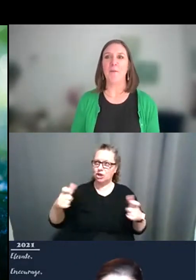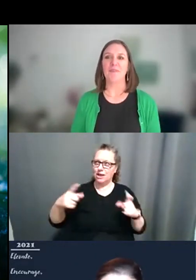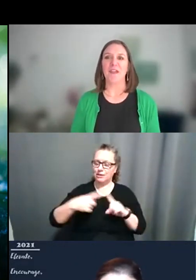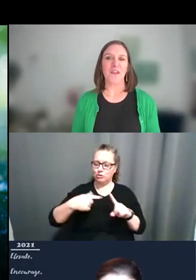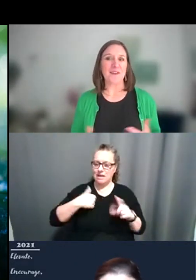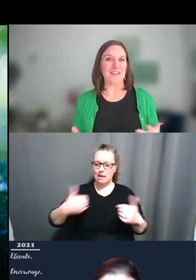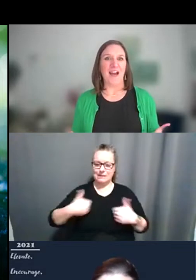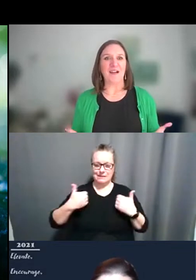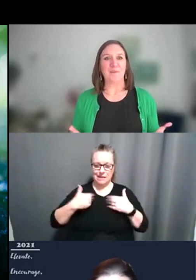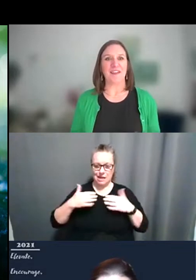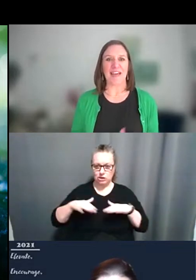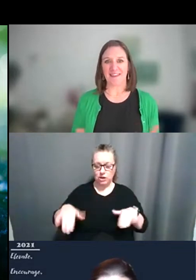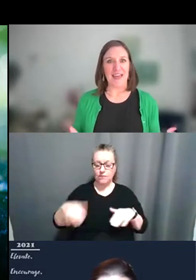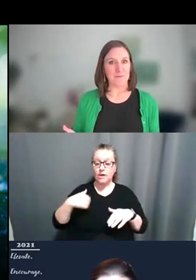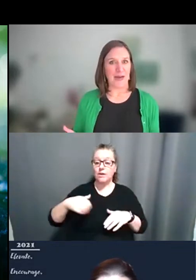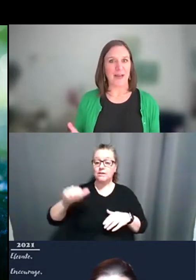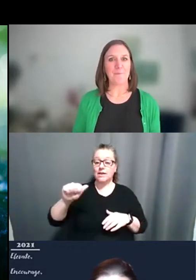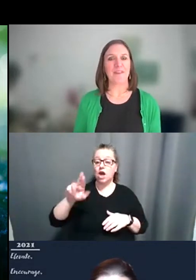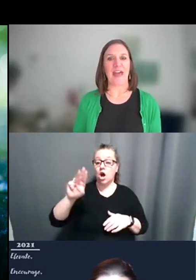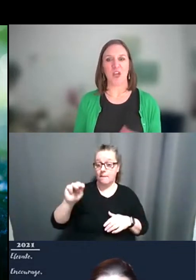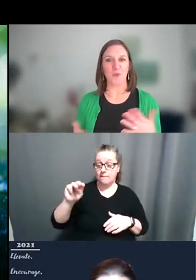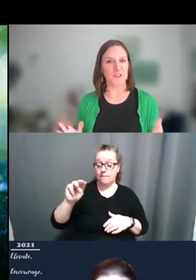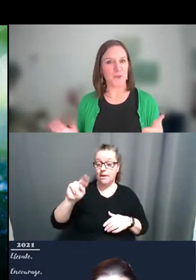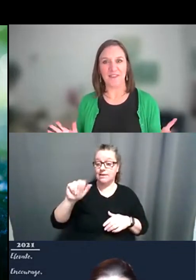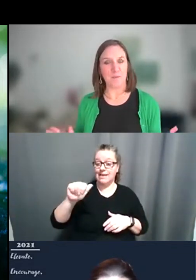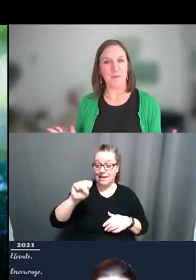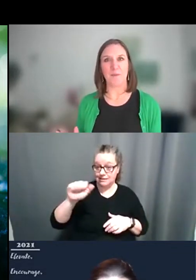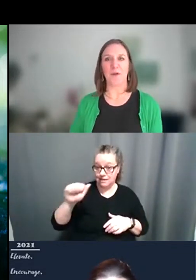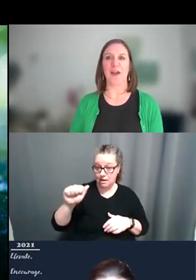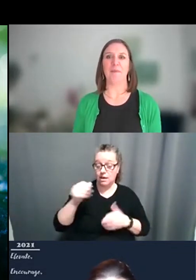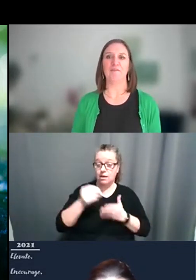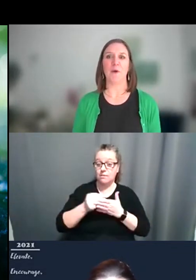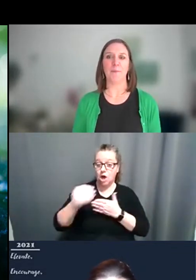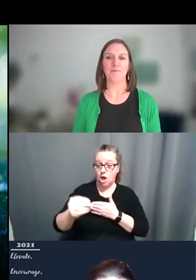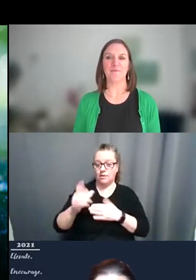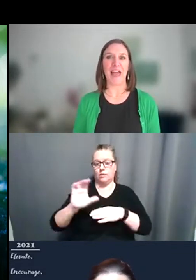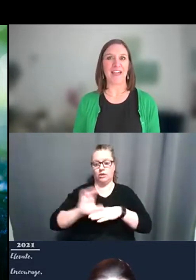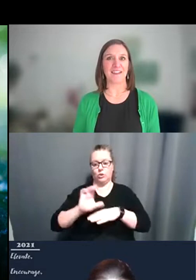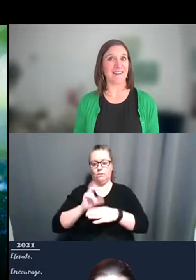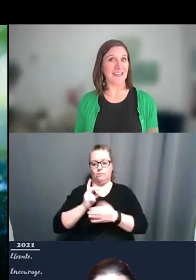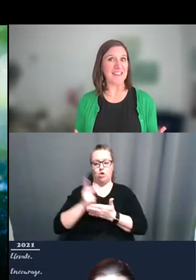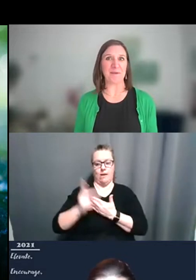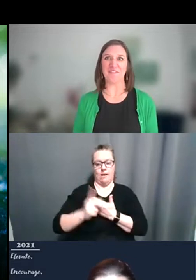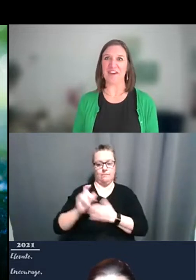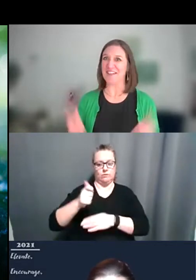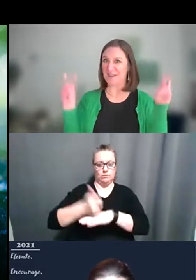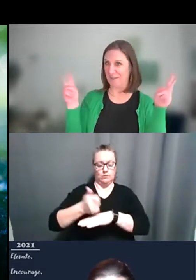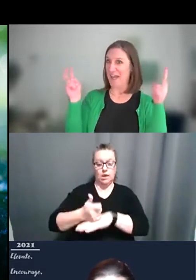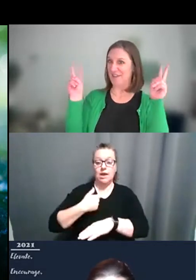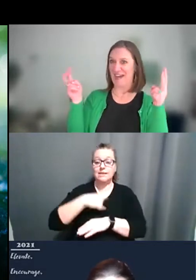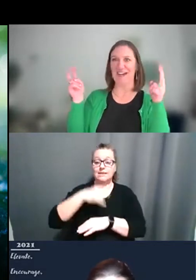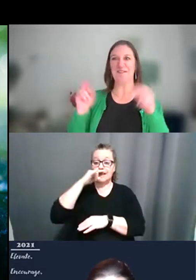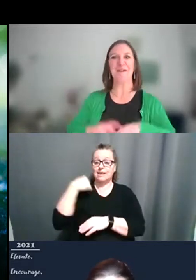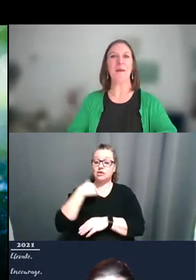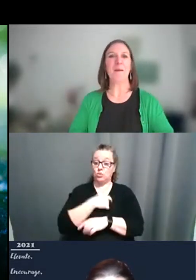child, there was an arm that NASA had bought and they were doing the computer programming for. And as kids, we were invited to play